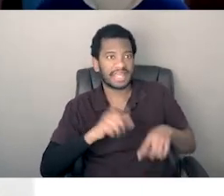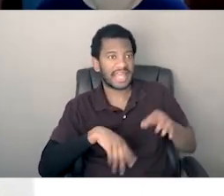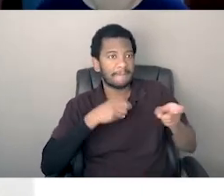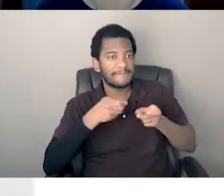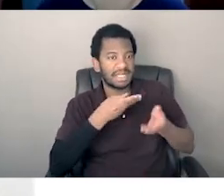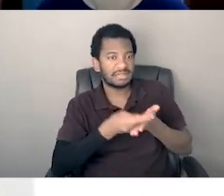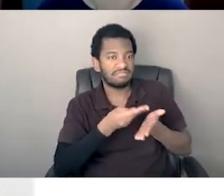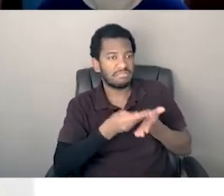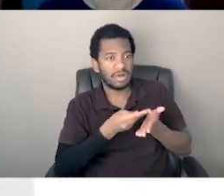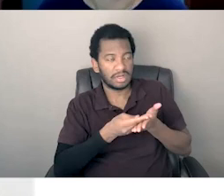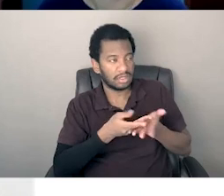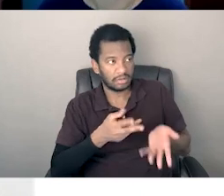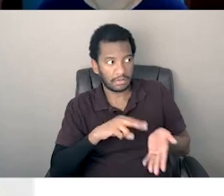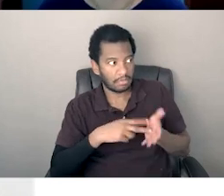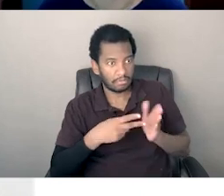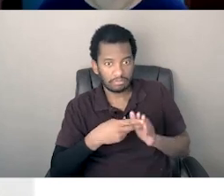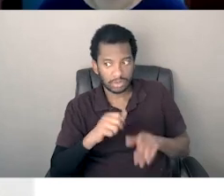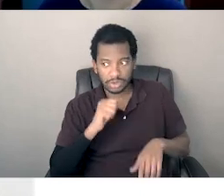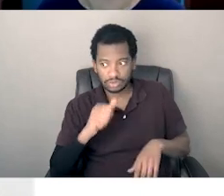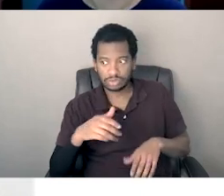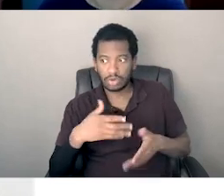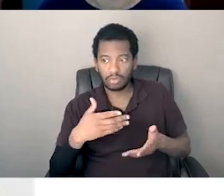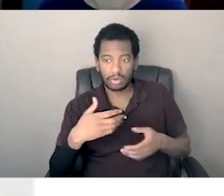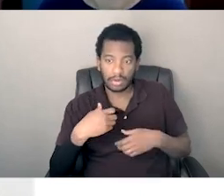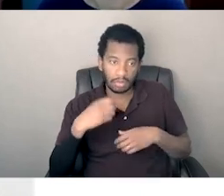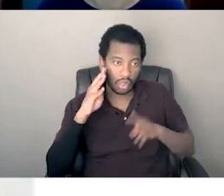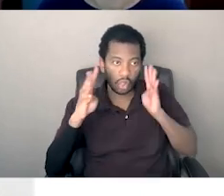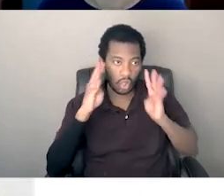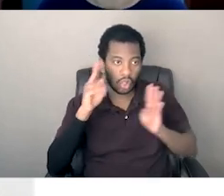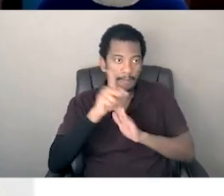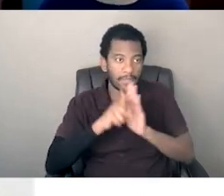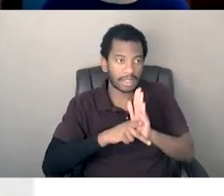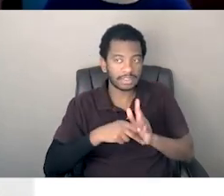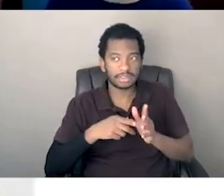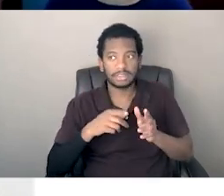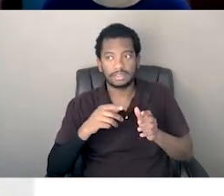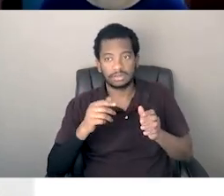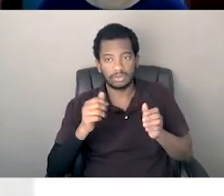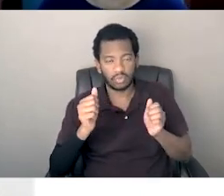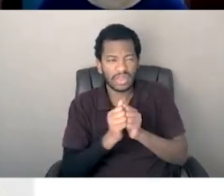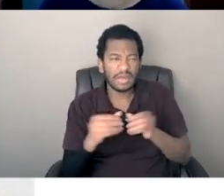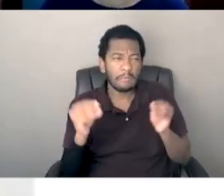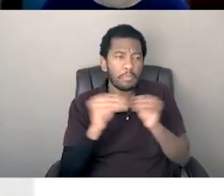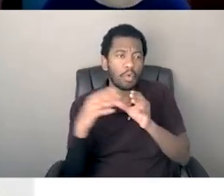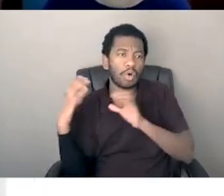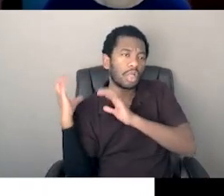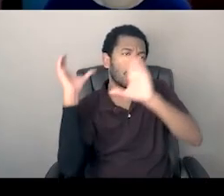people so that they can get what they need without having to give up a whole lot of well-being in order